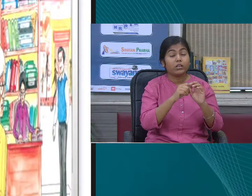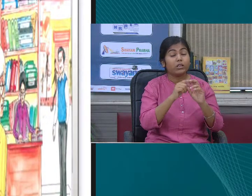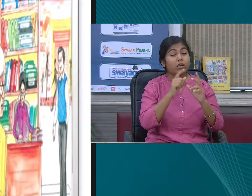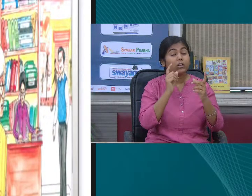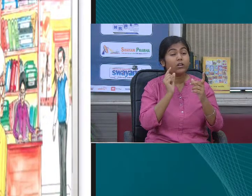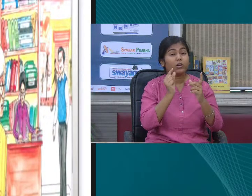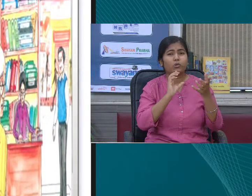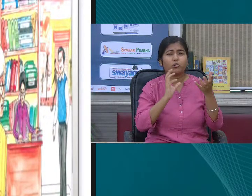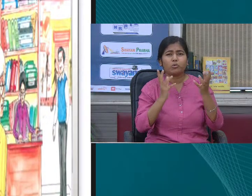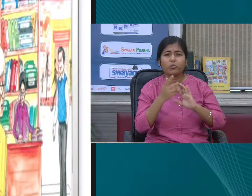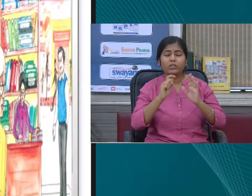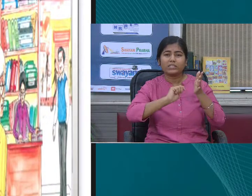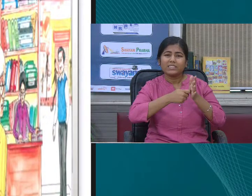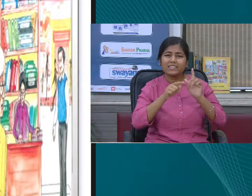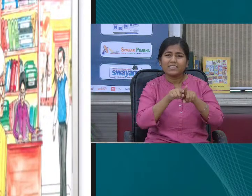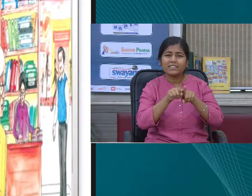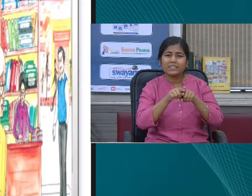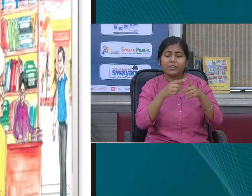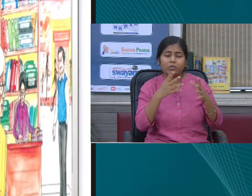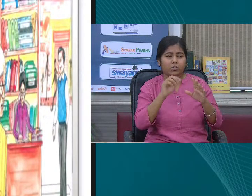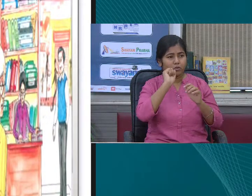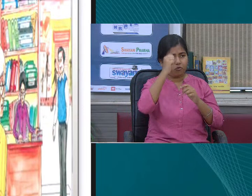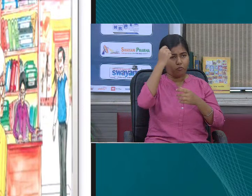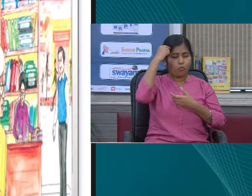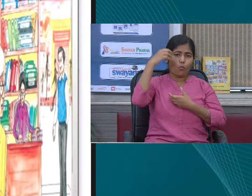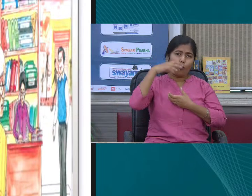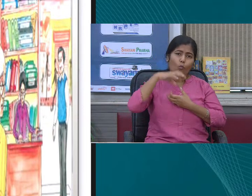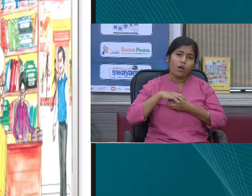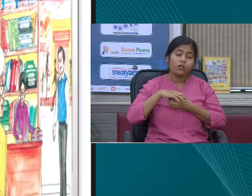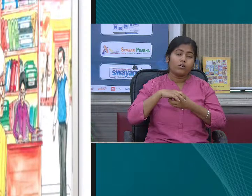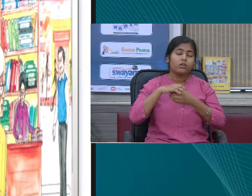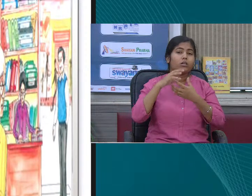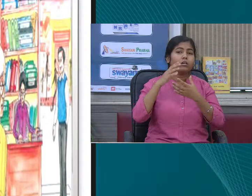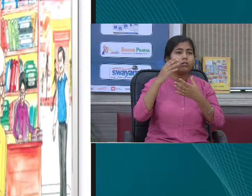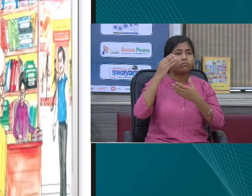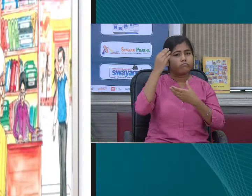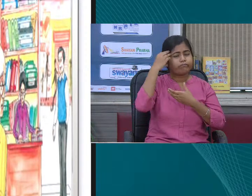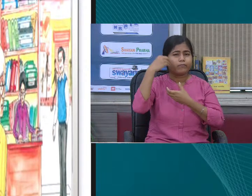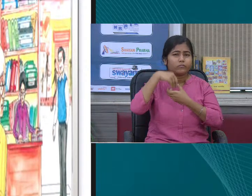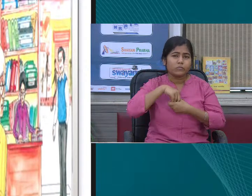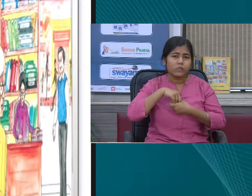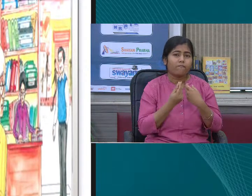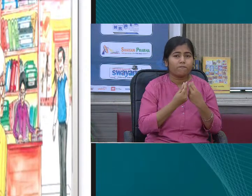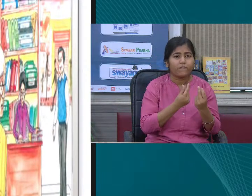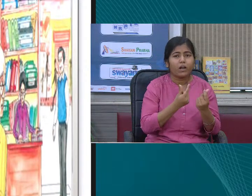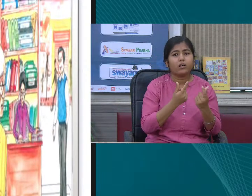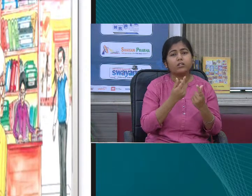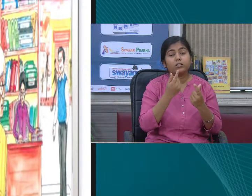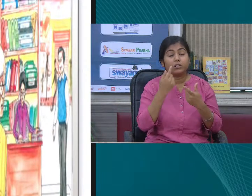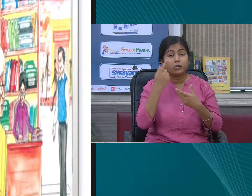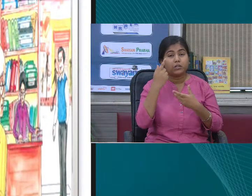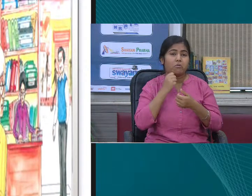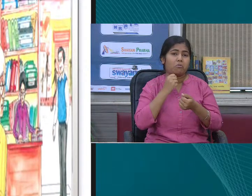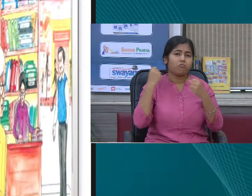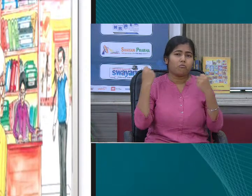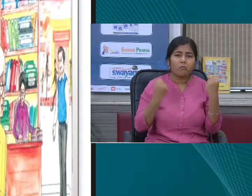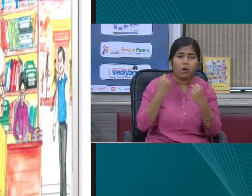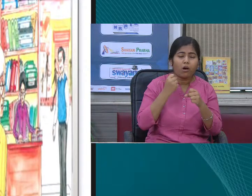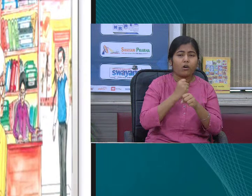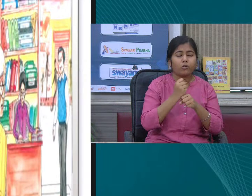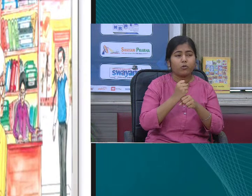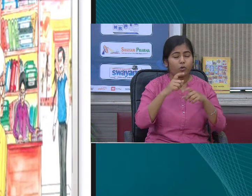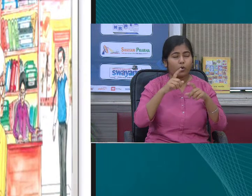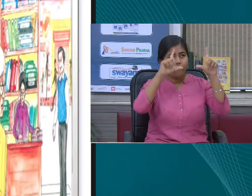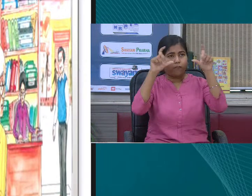to unlock the potential of your brain. It harnesses the full range of cortical skills, your word, your